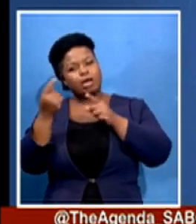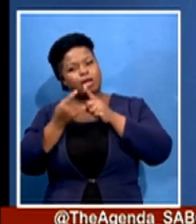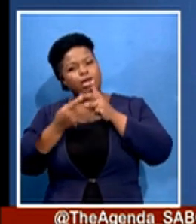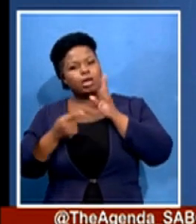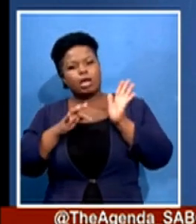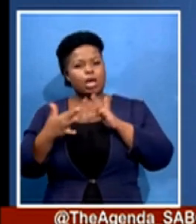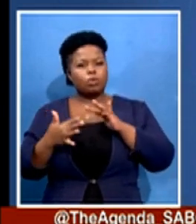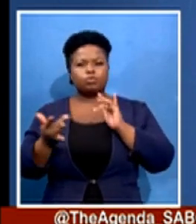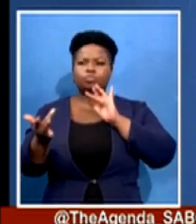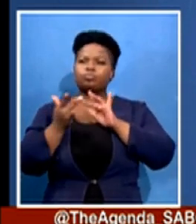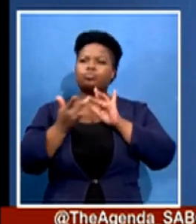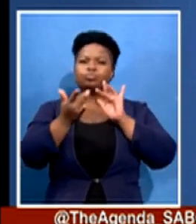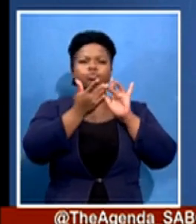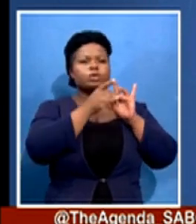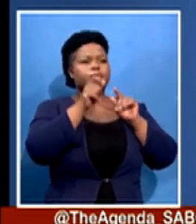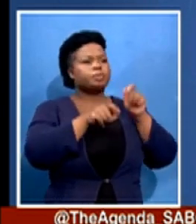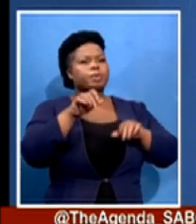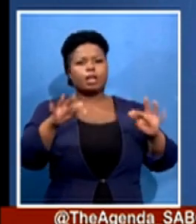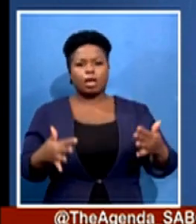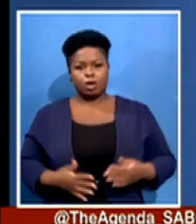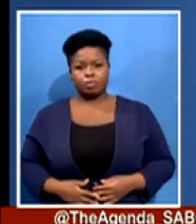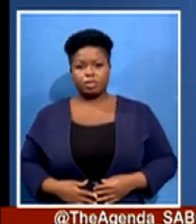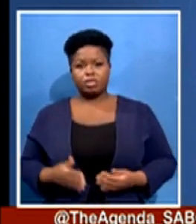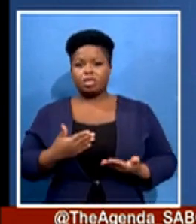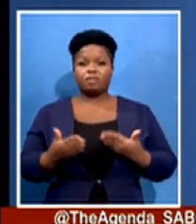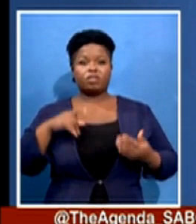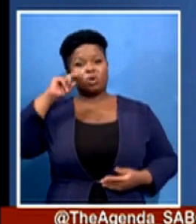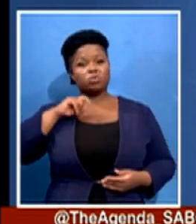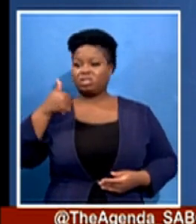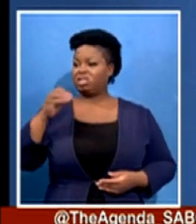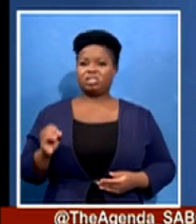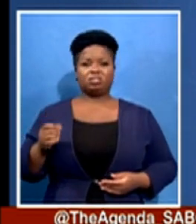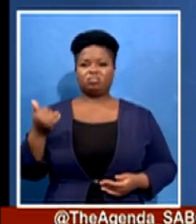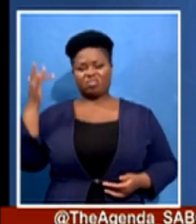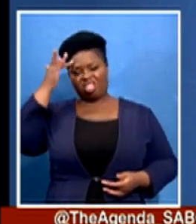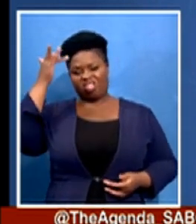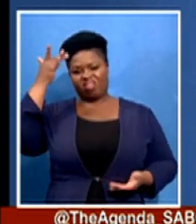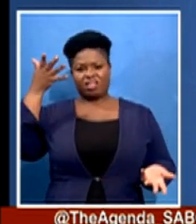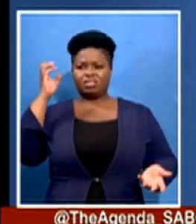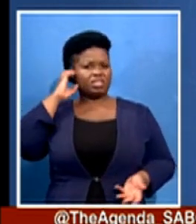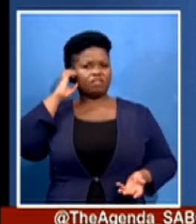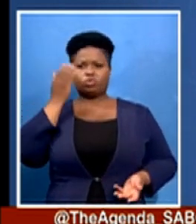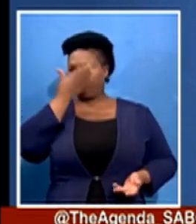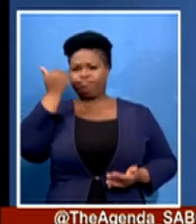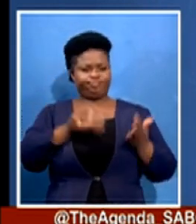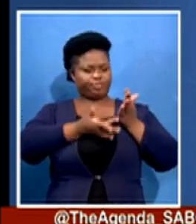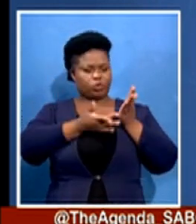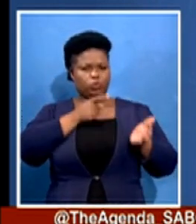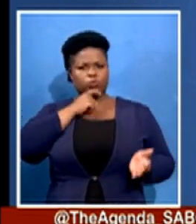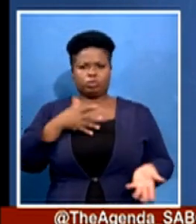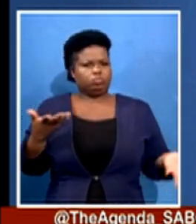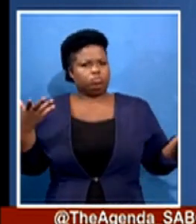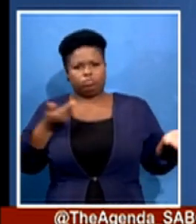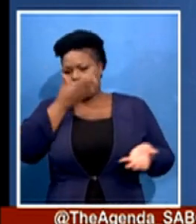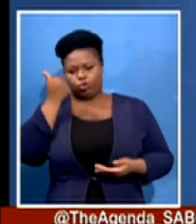about once we go to over 60s, people who don't have access to cell phones, don't know how to put things in? How are we going to help